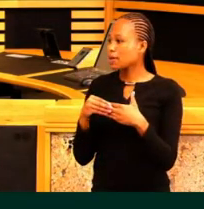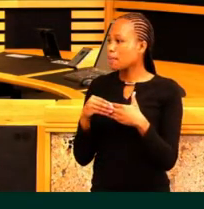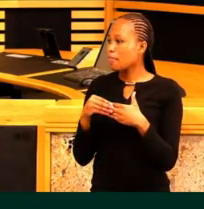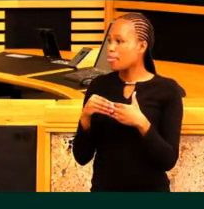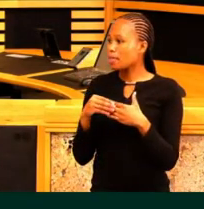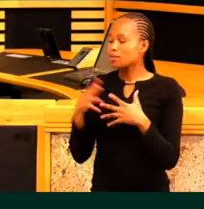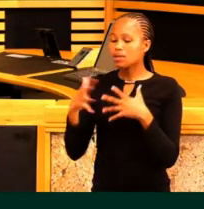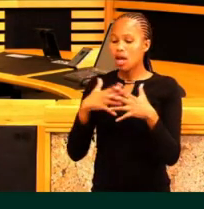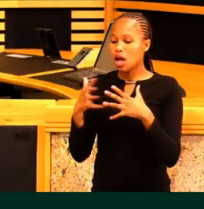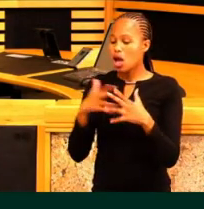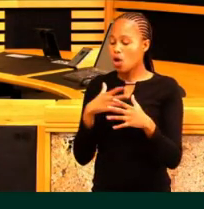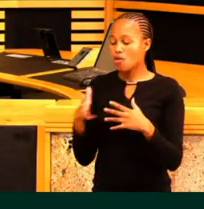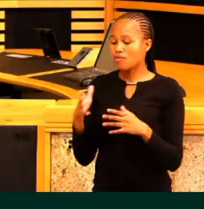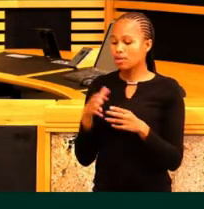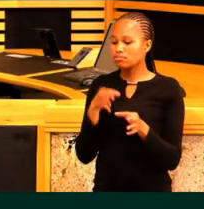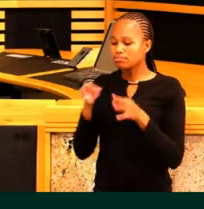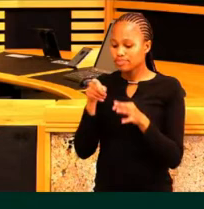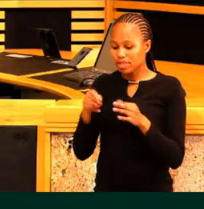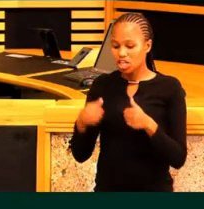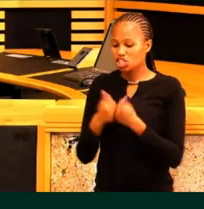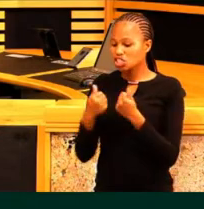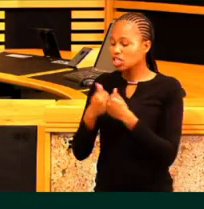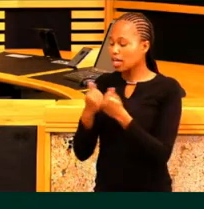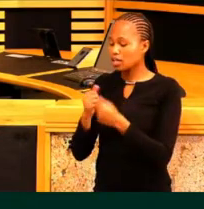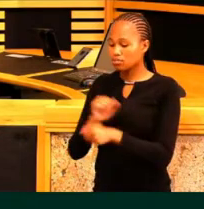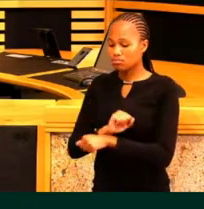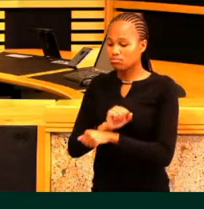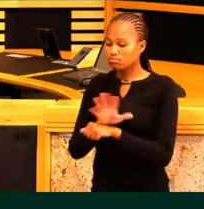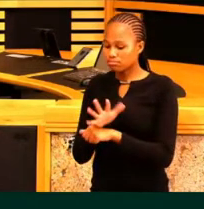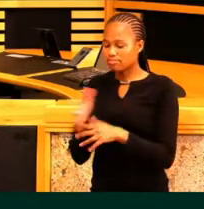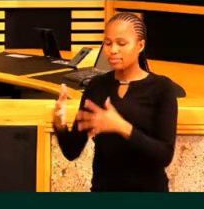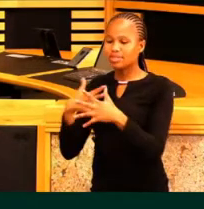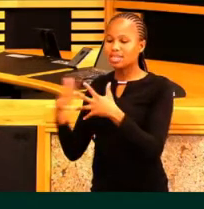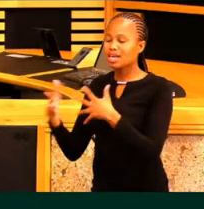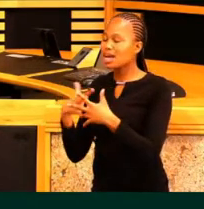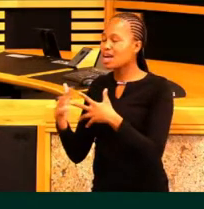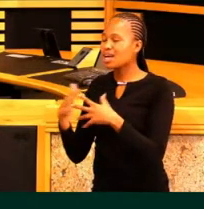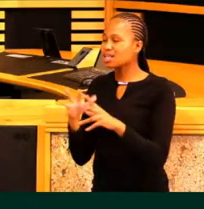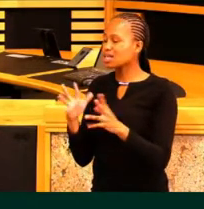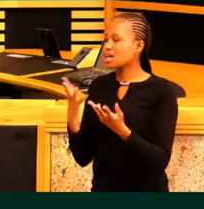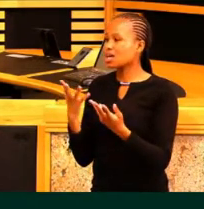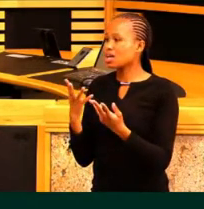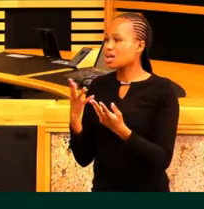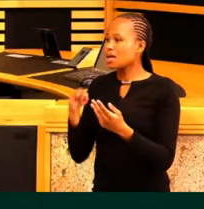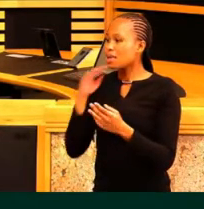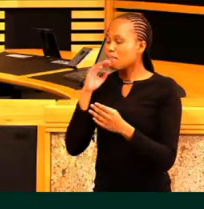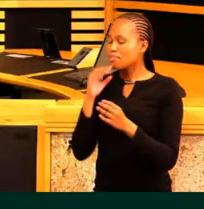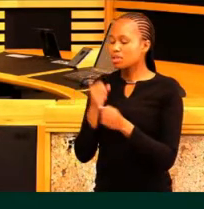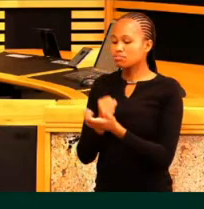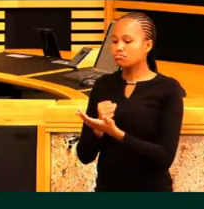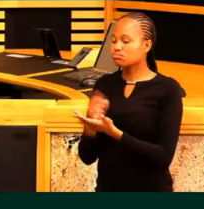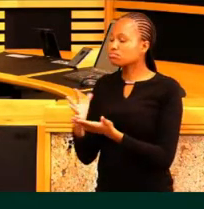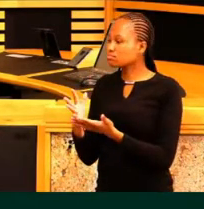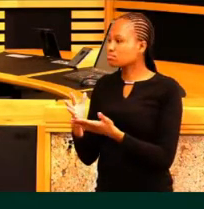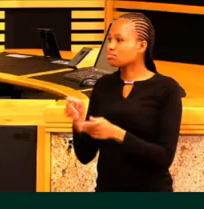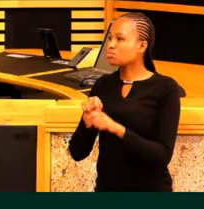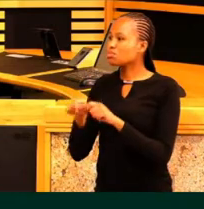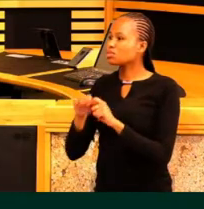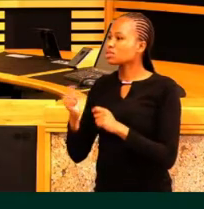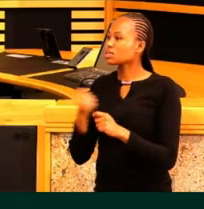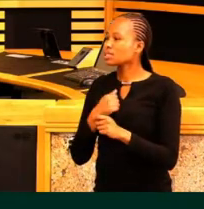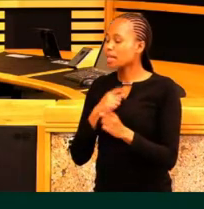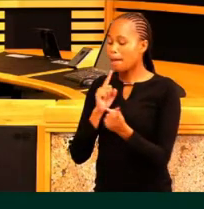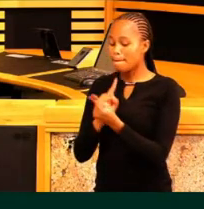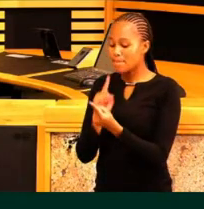must however highlighted that challenge of covid-19 and other natural disasters delayed us in the meeting some of